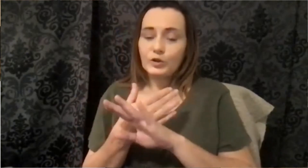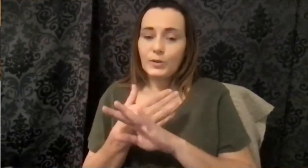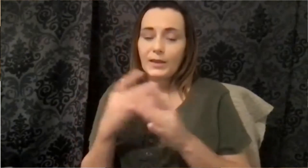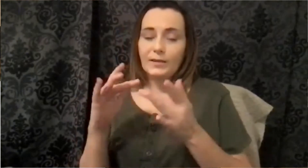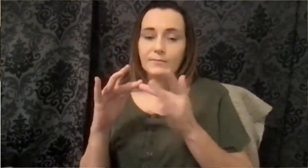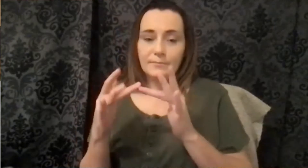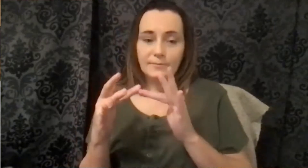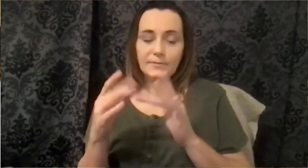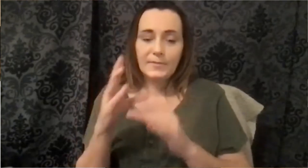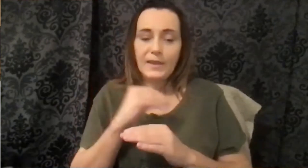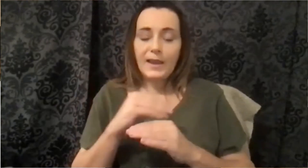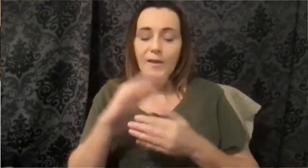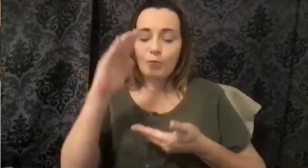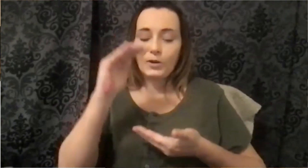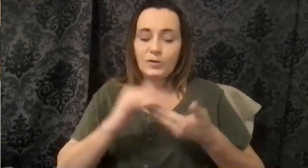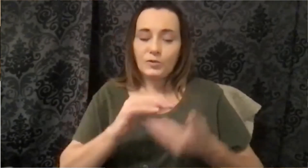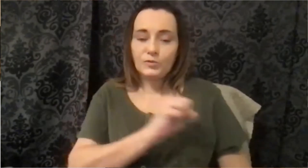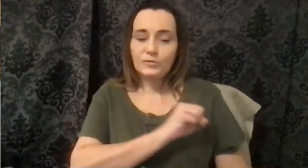reduced staff members.